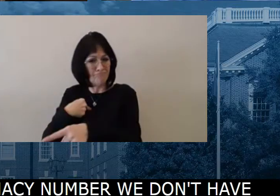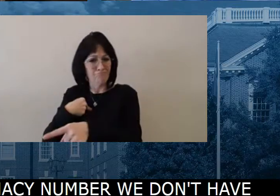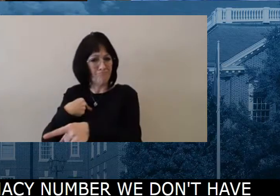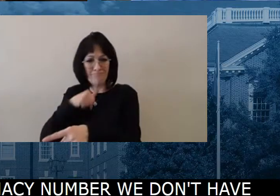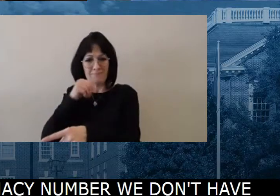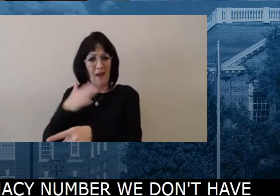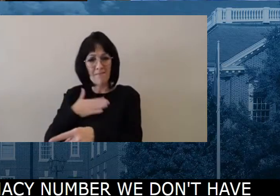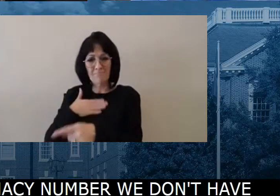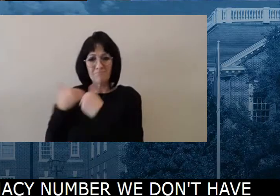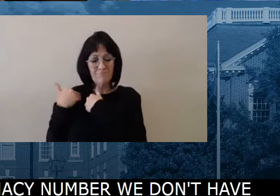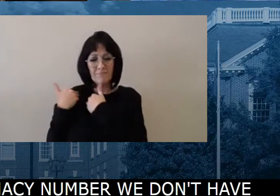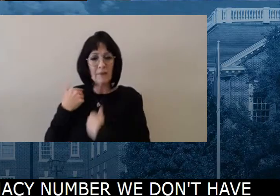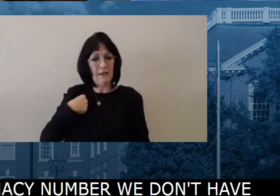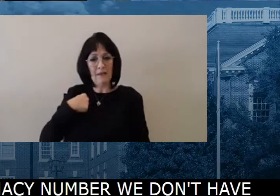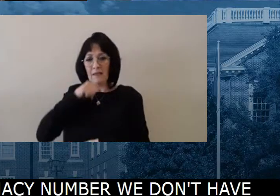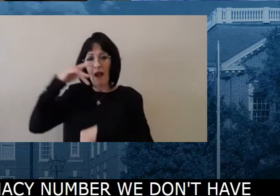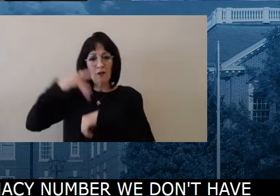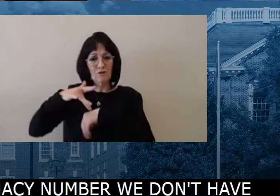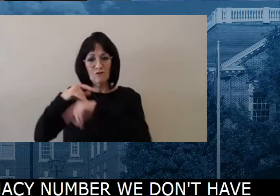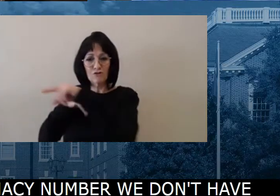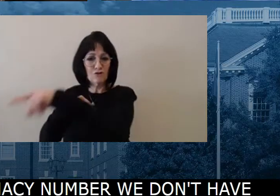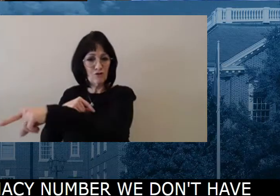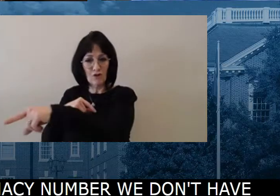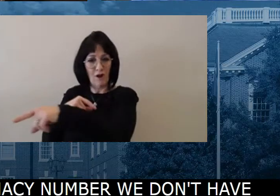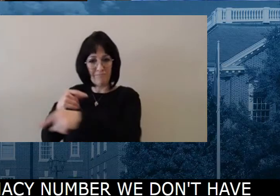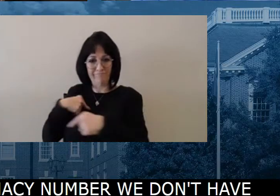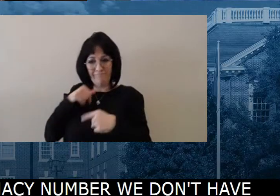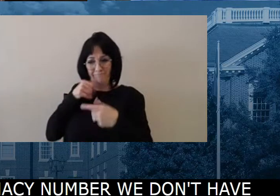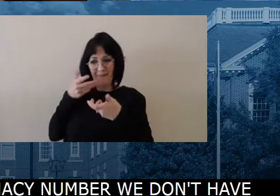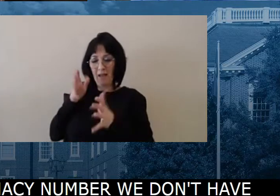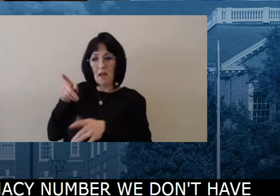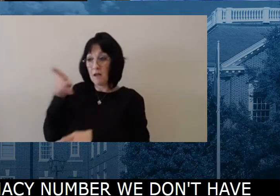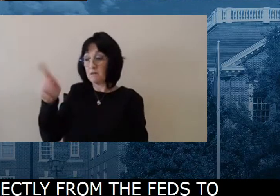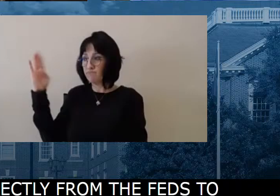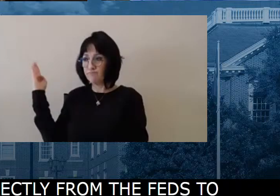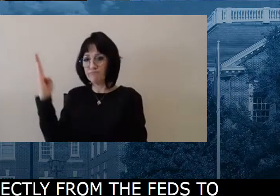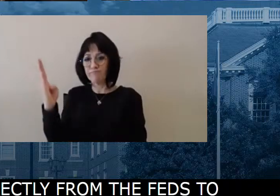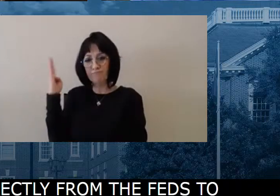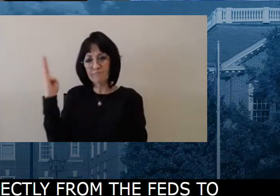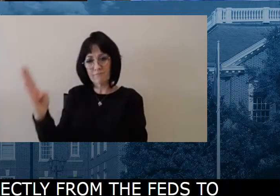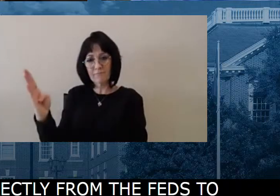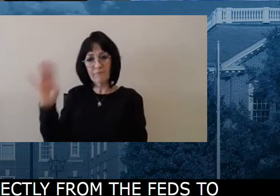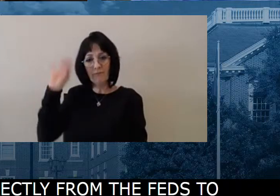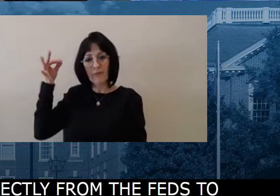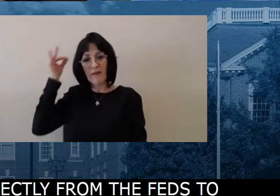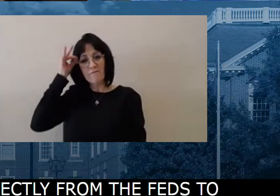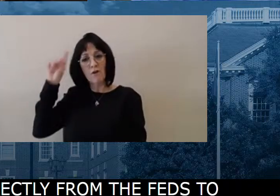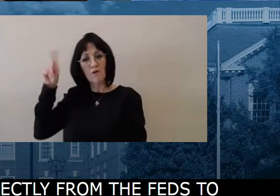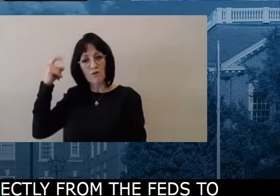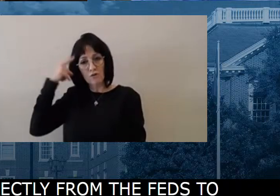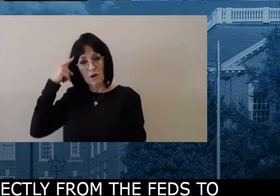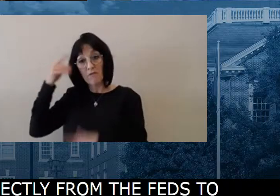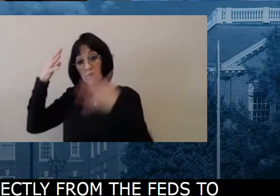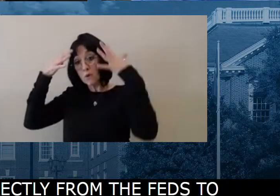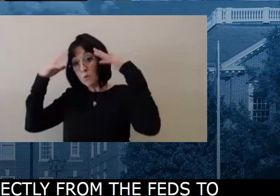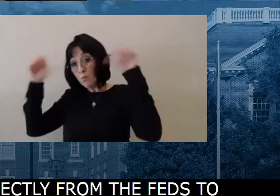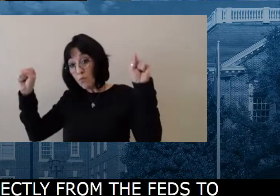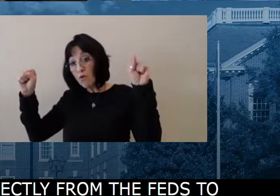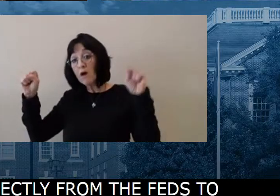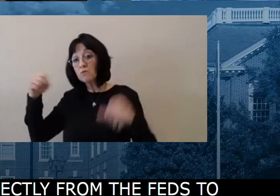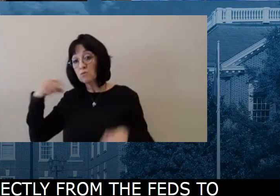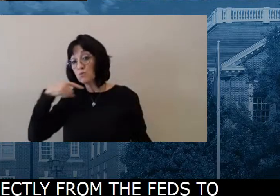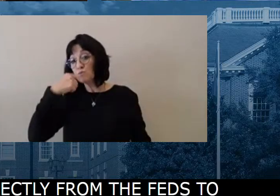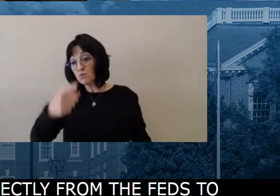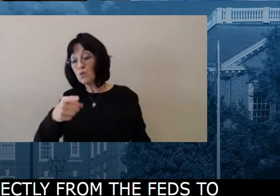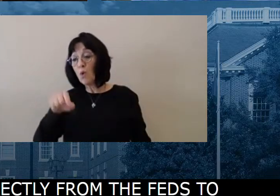was for the nursing homes. More recently, the president himself said it was for the equity objectives through various zip